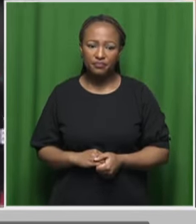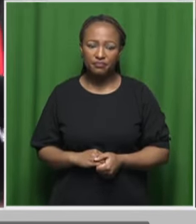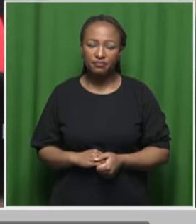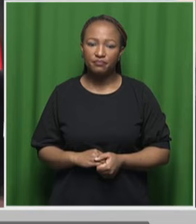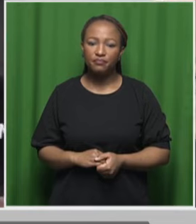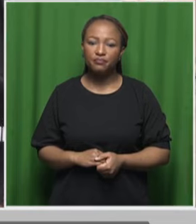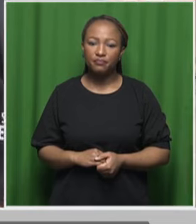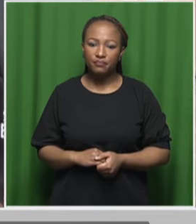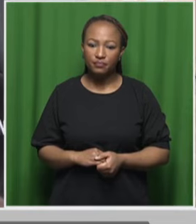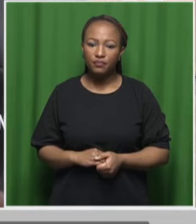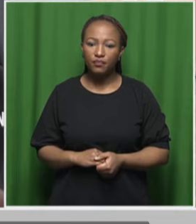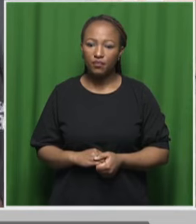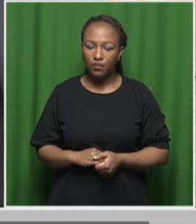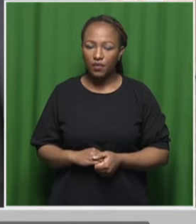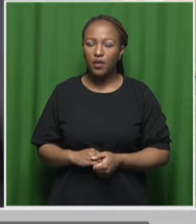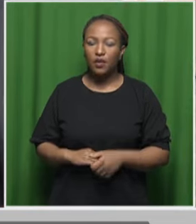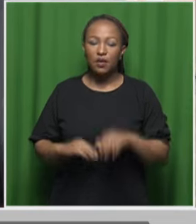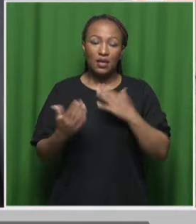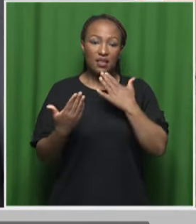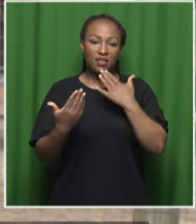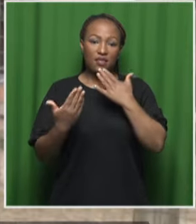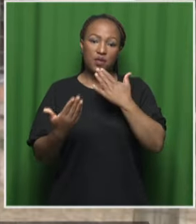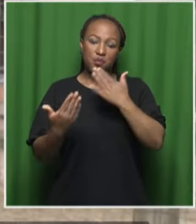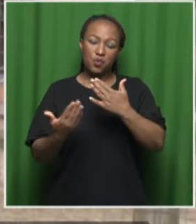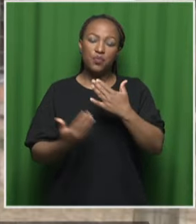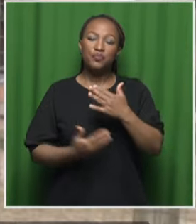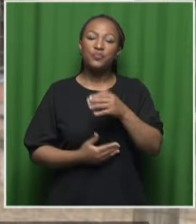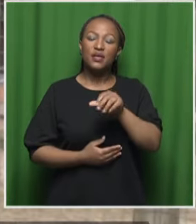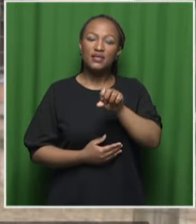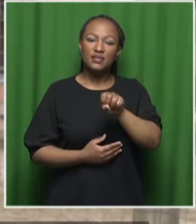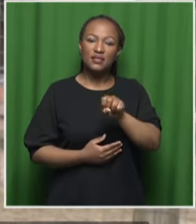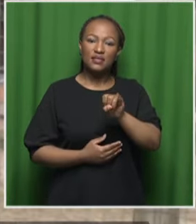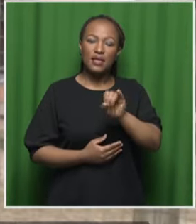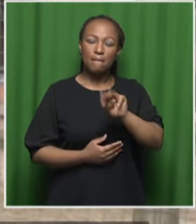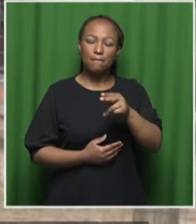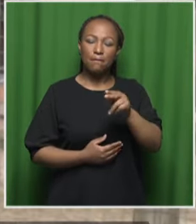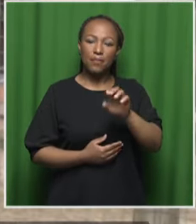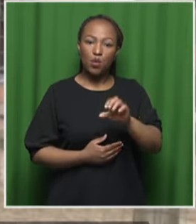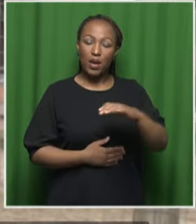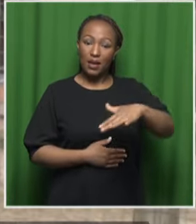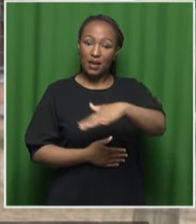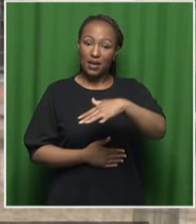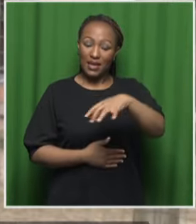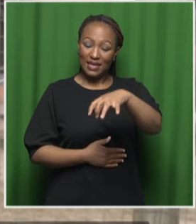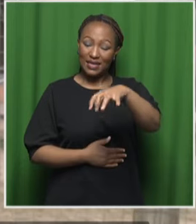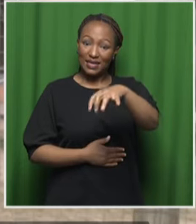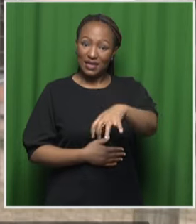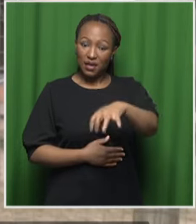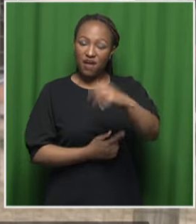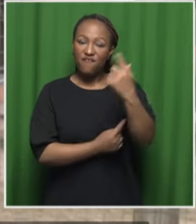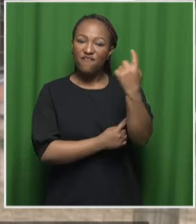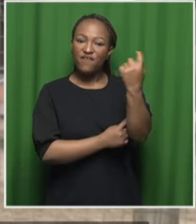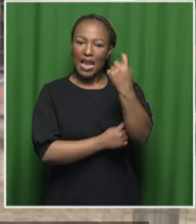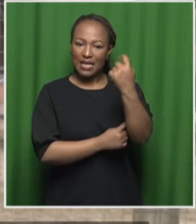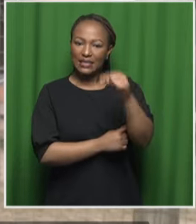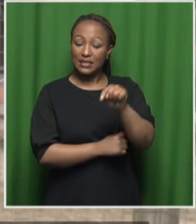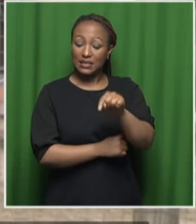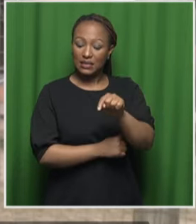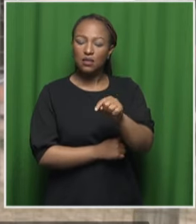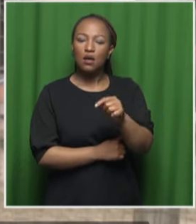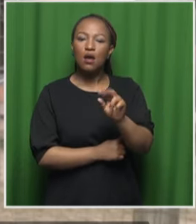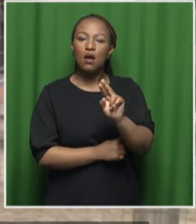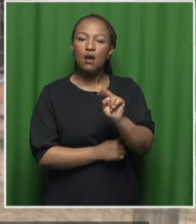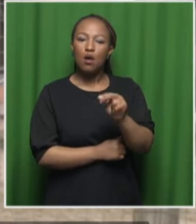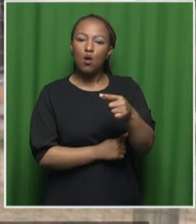Thank you very much, Simpiwe. We are coming live from Ngobozana village. This is a village or a place where